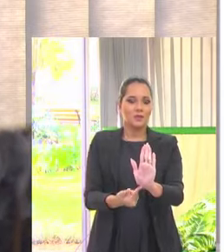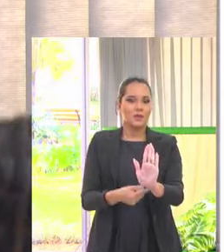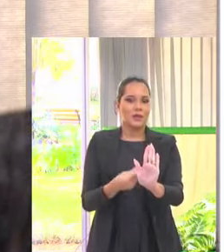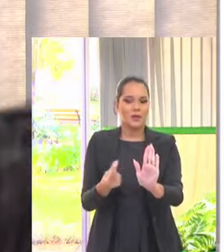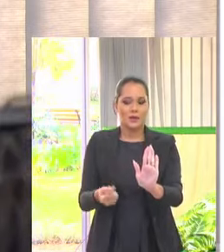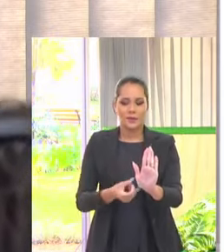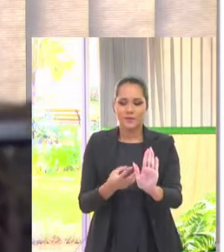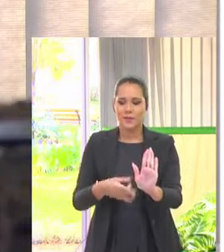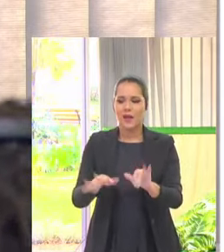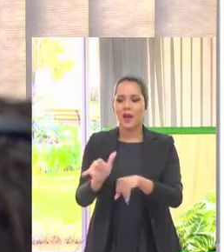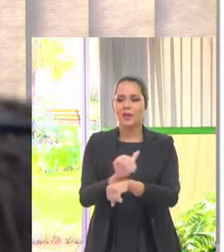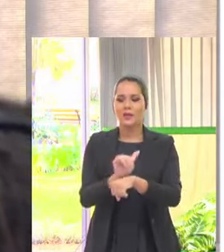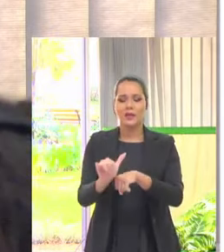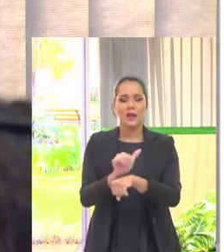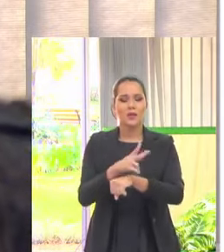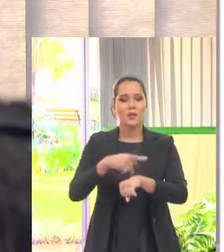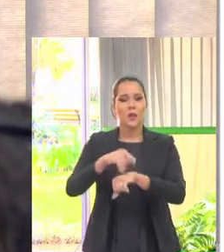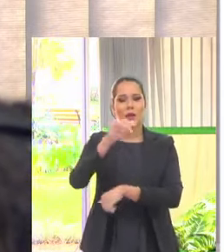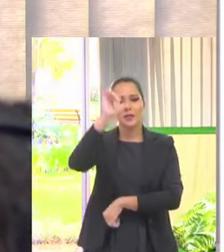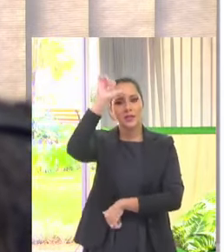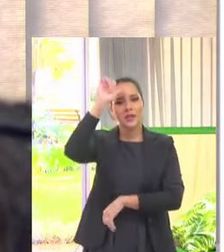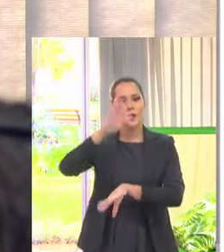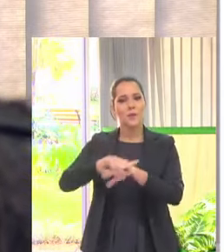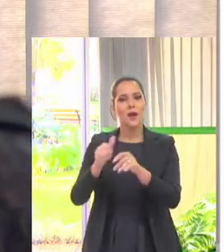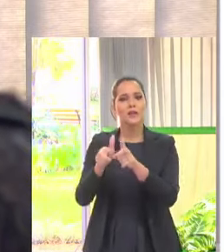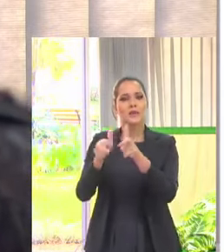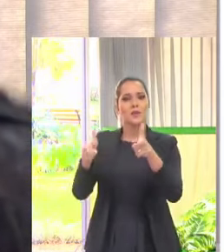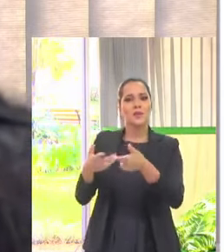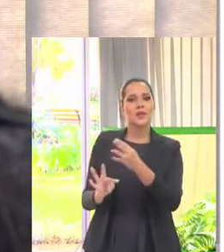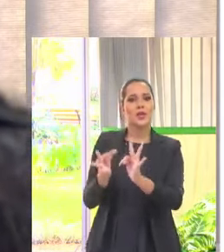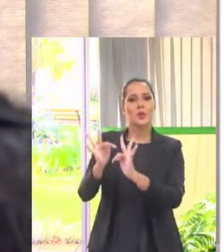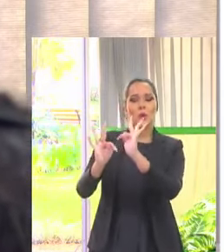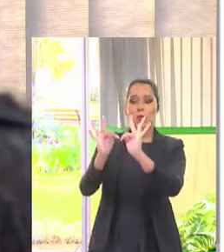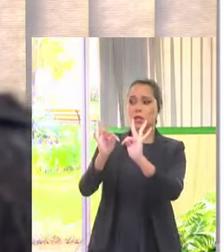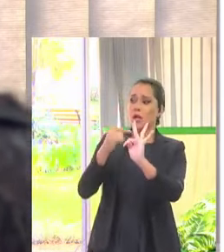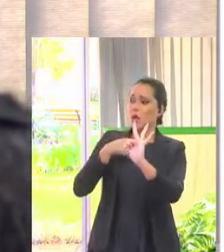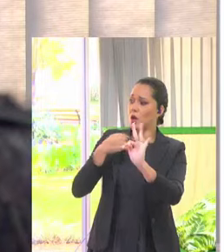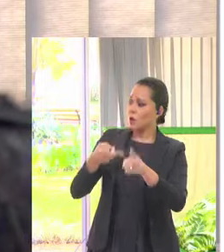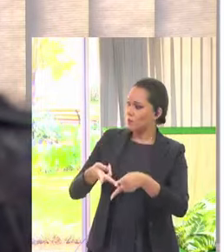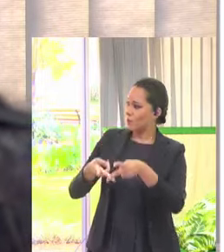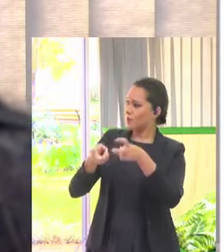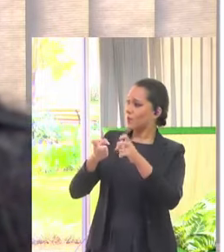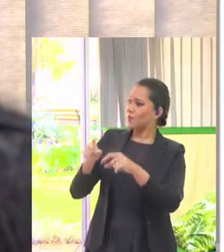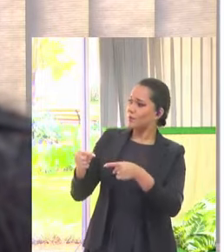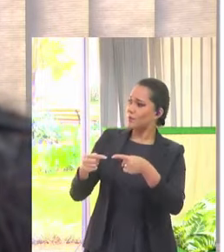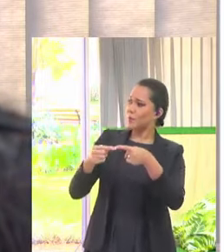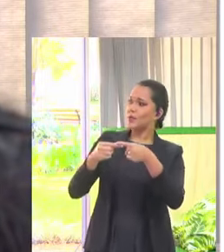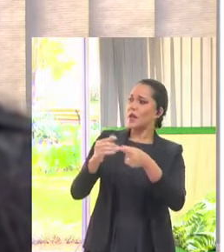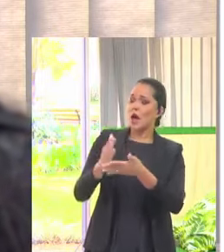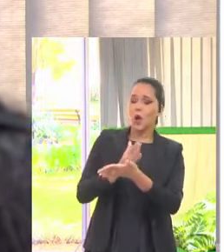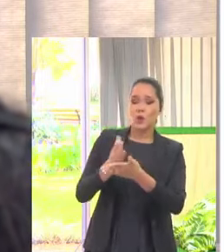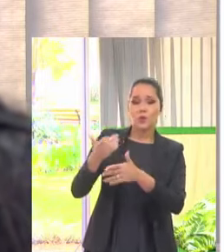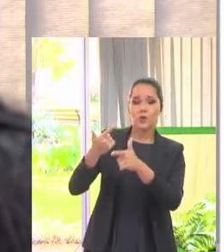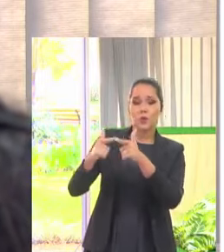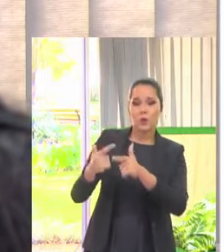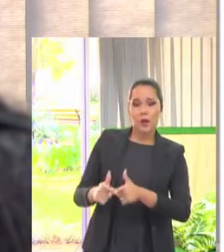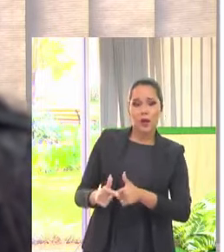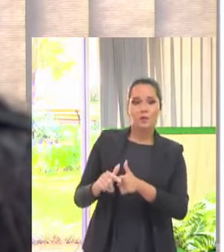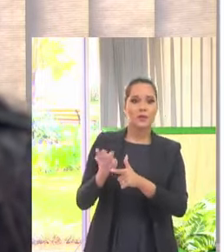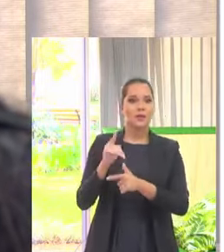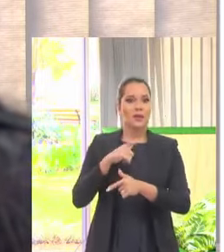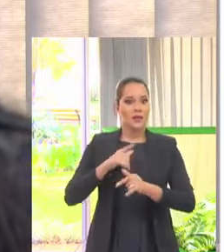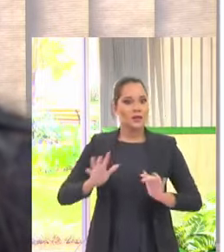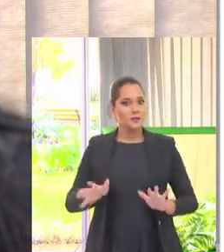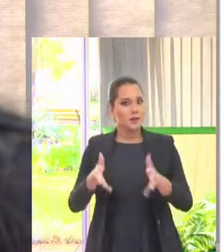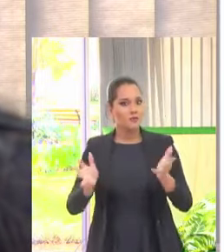for technology, I could totally relate to existing programs, initiatives, either existing or in